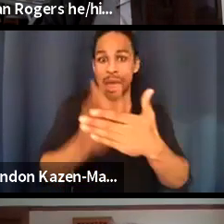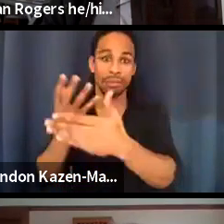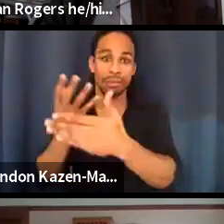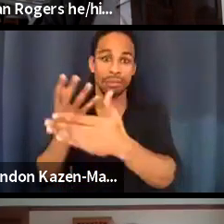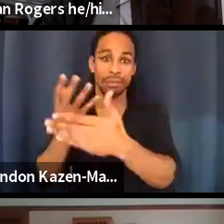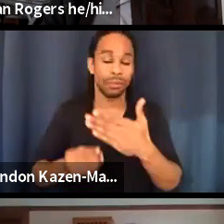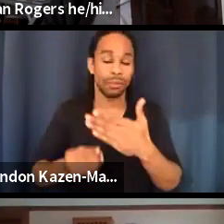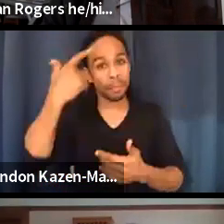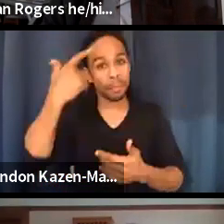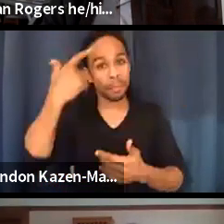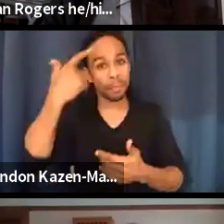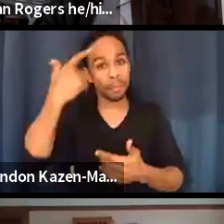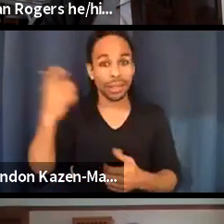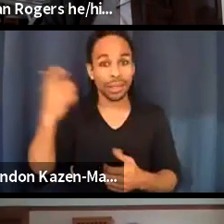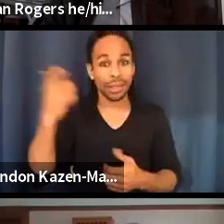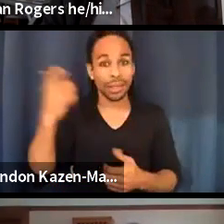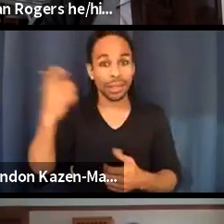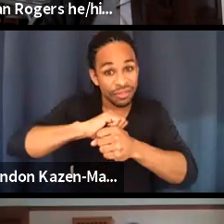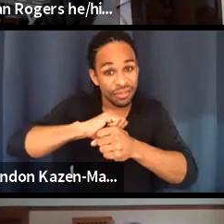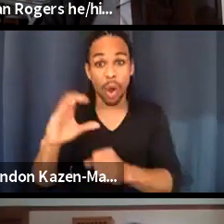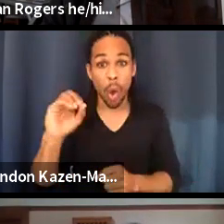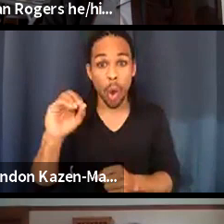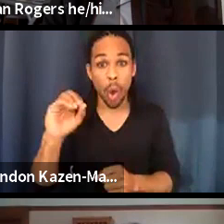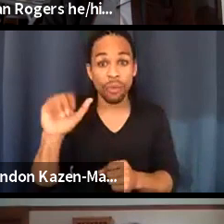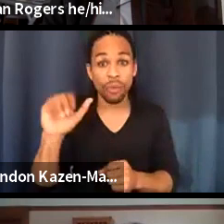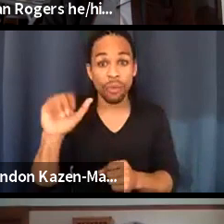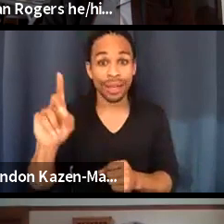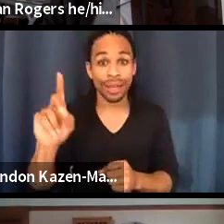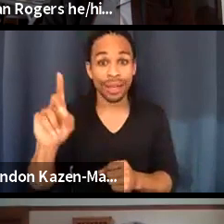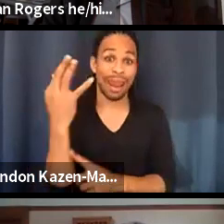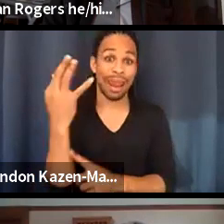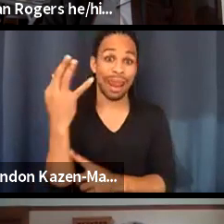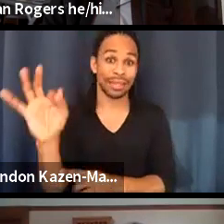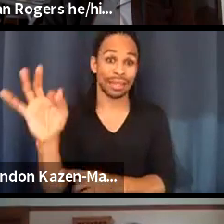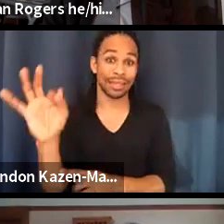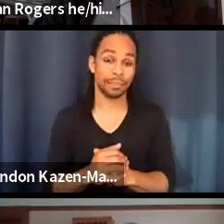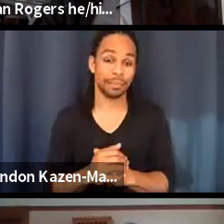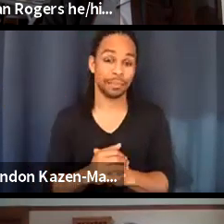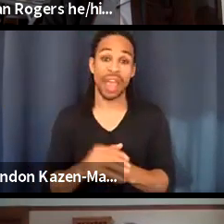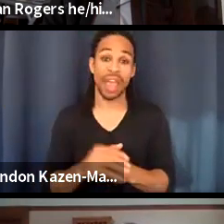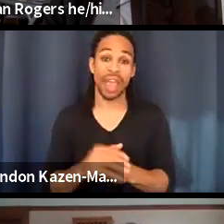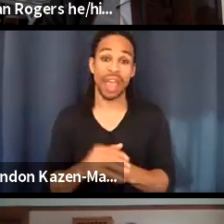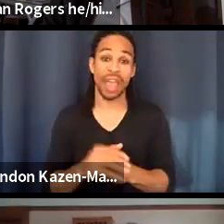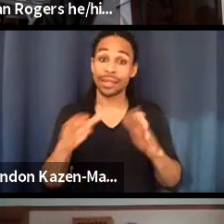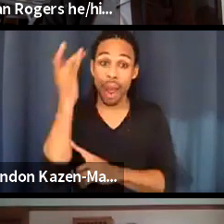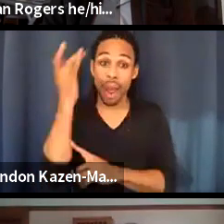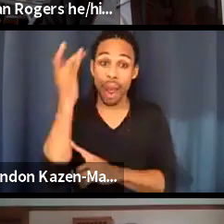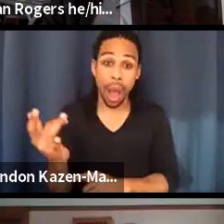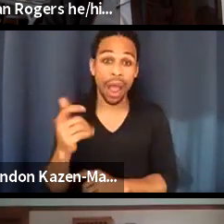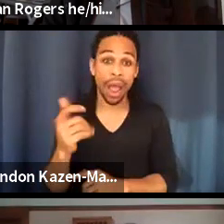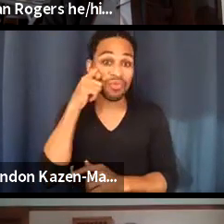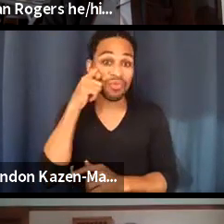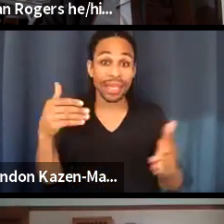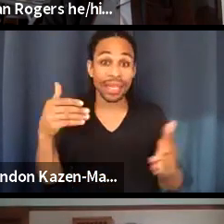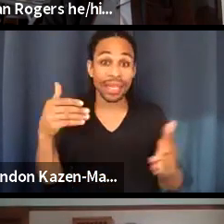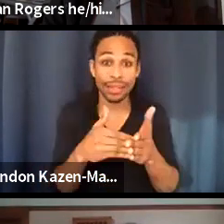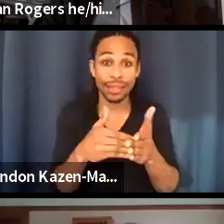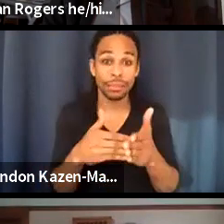And they've died because of the racism and classism that exacerbates